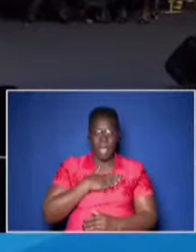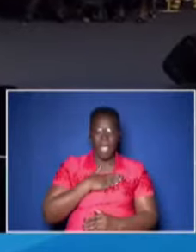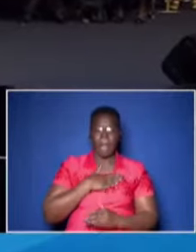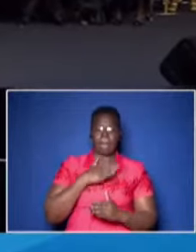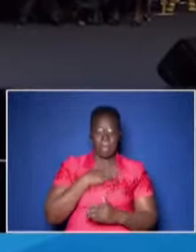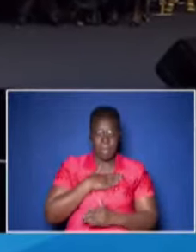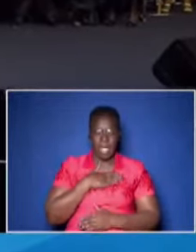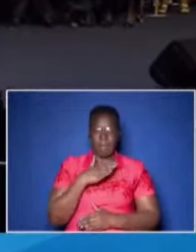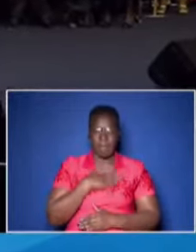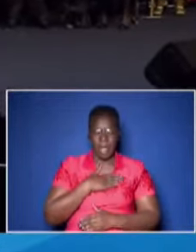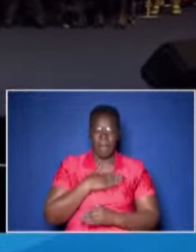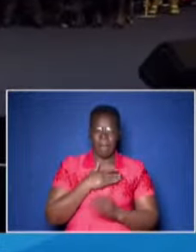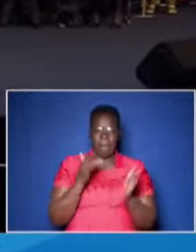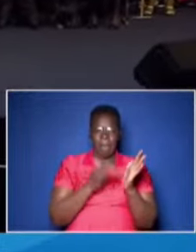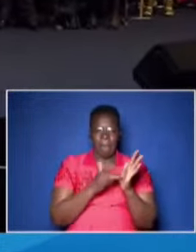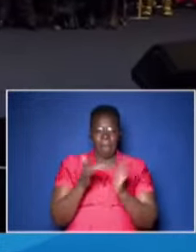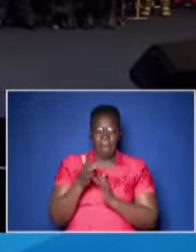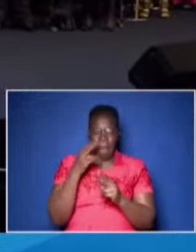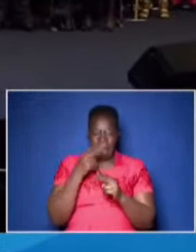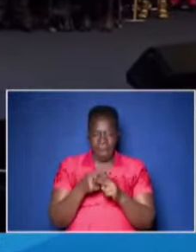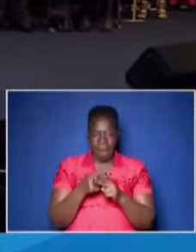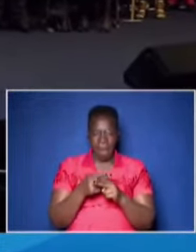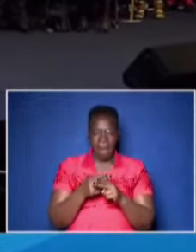houses in Jesus